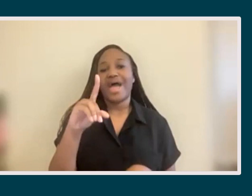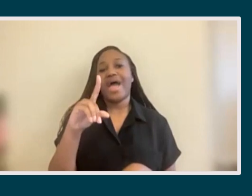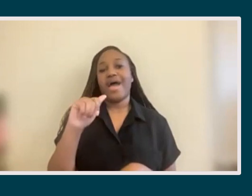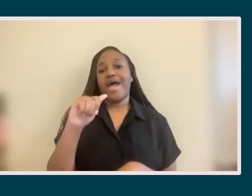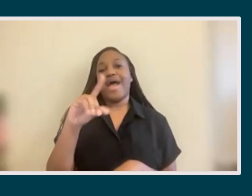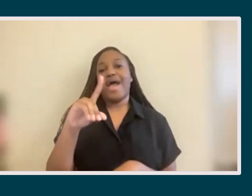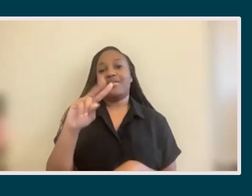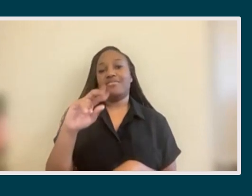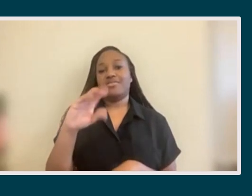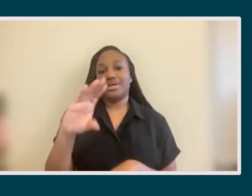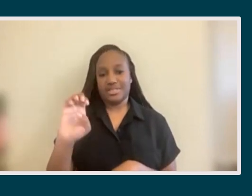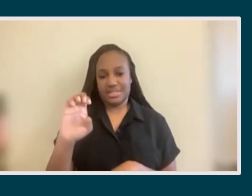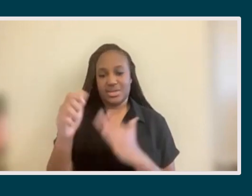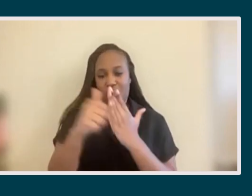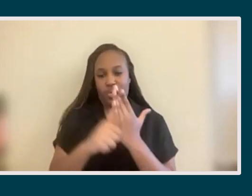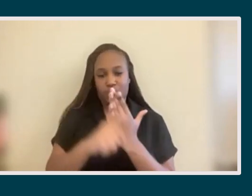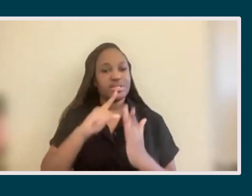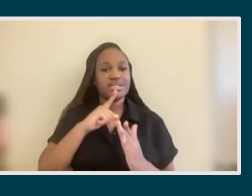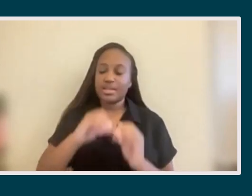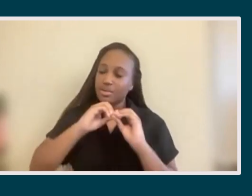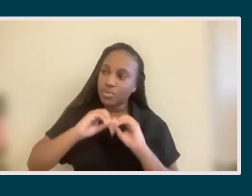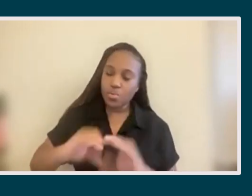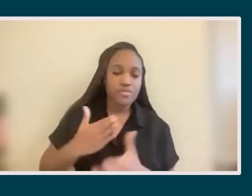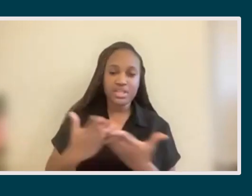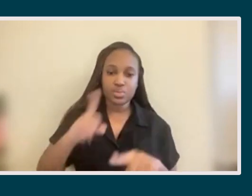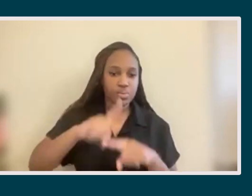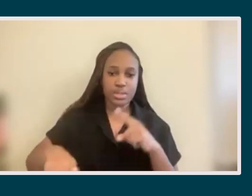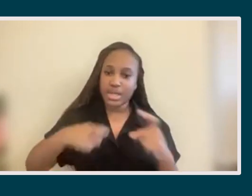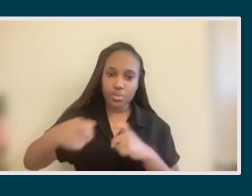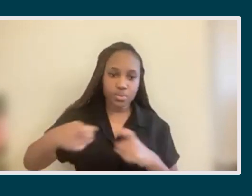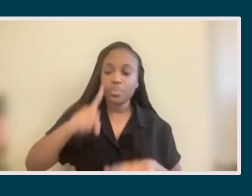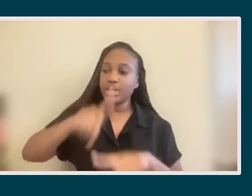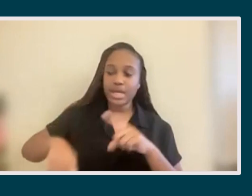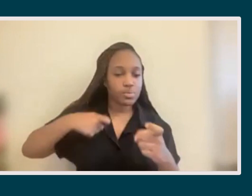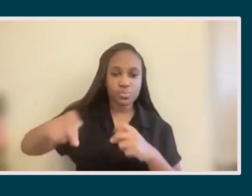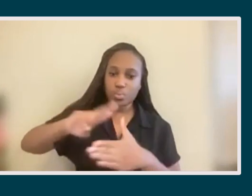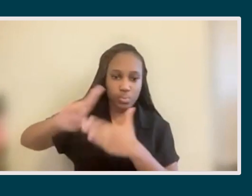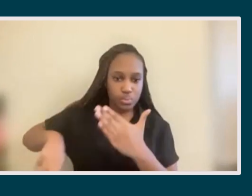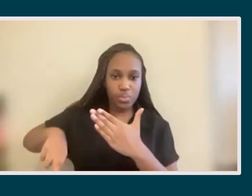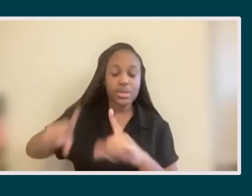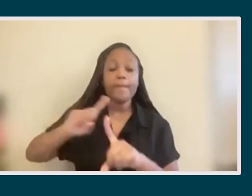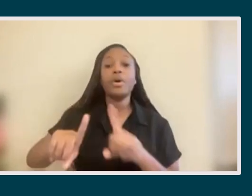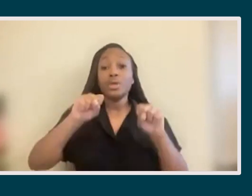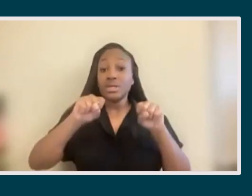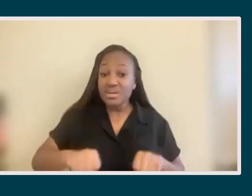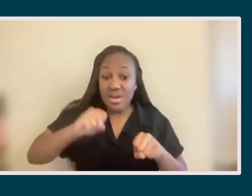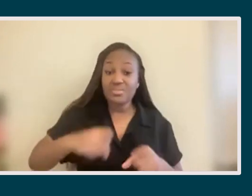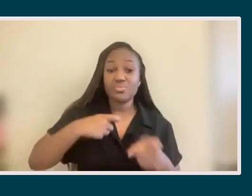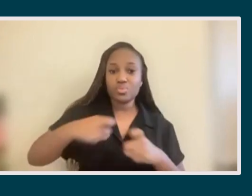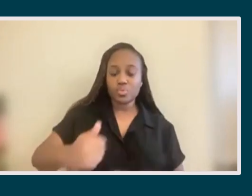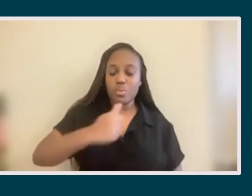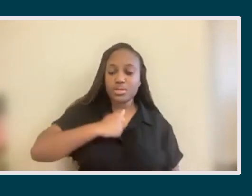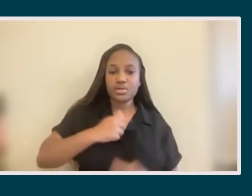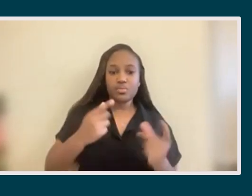can't control? We cannot control outcomes. We can control our inputs and outputs that we're bringing to it.